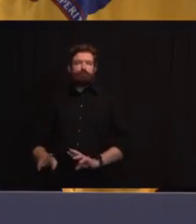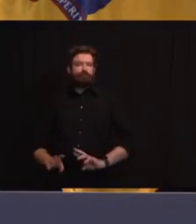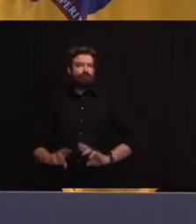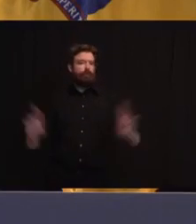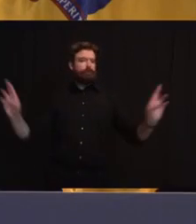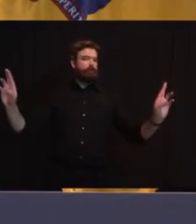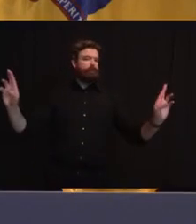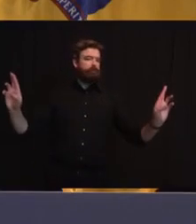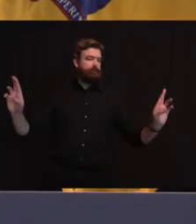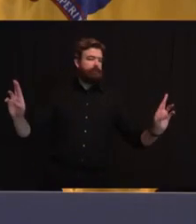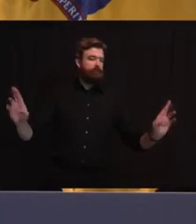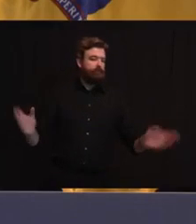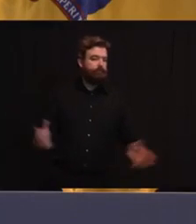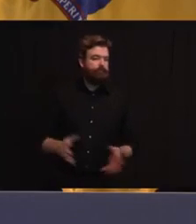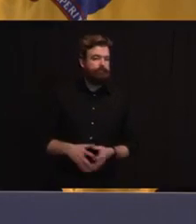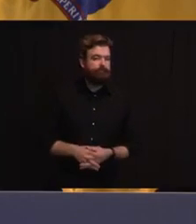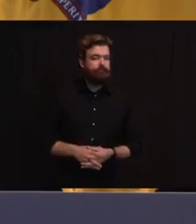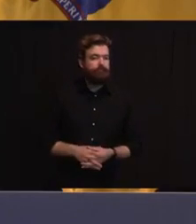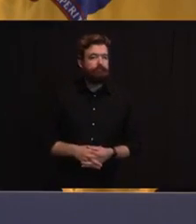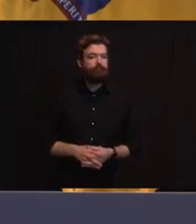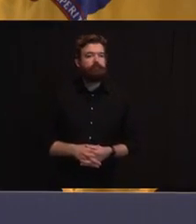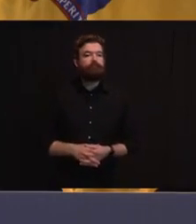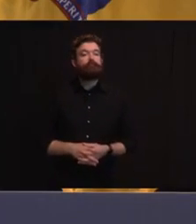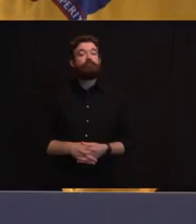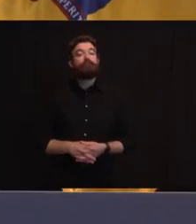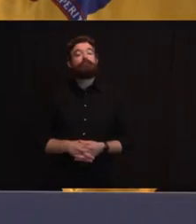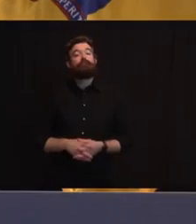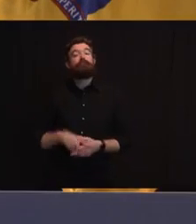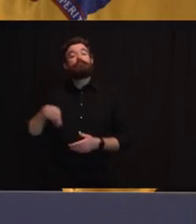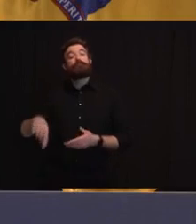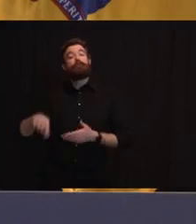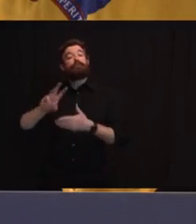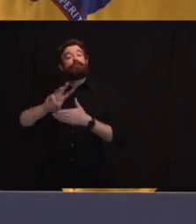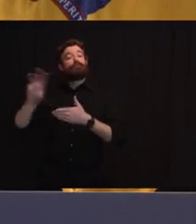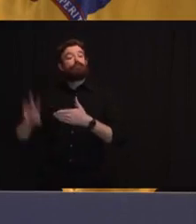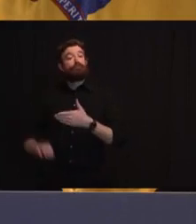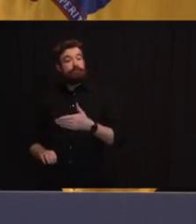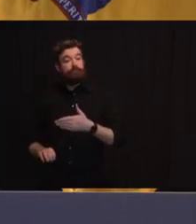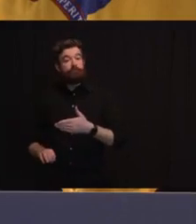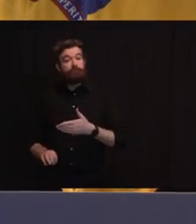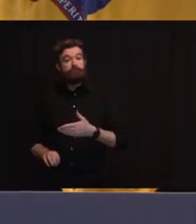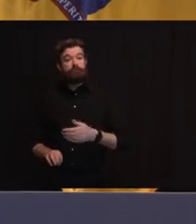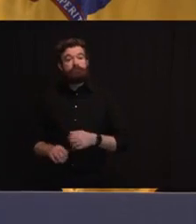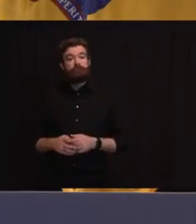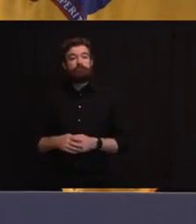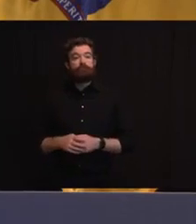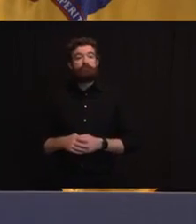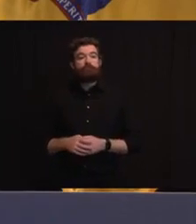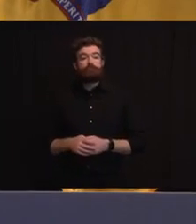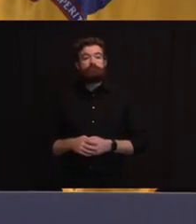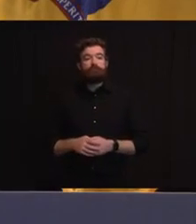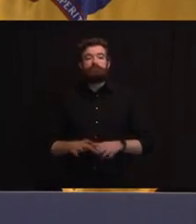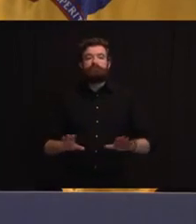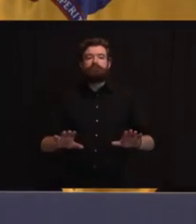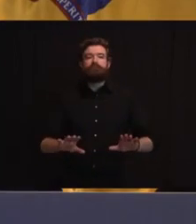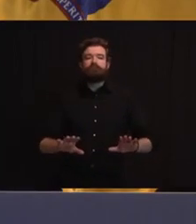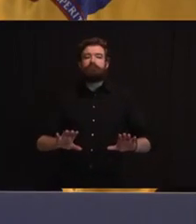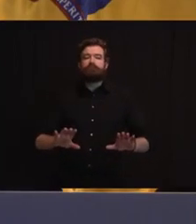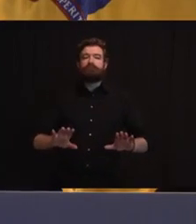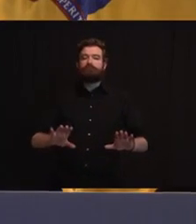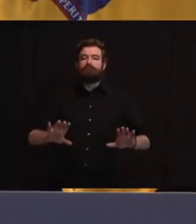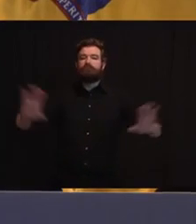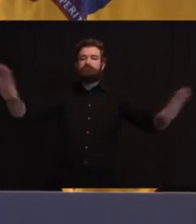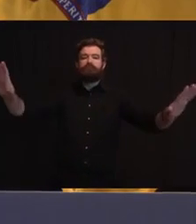this weekend, Sunday in particular, is a good day to curl up on the couch, throw on 2 NFL playoff